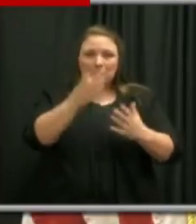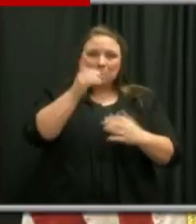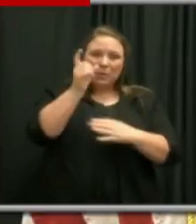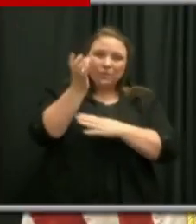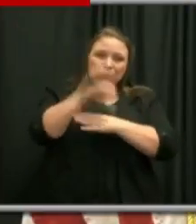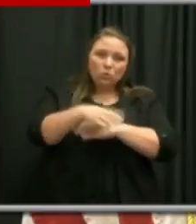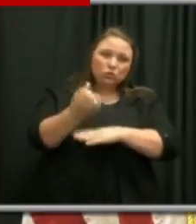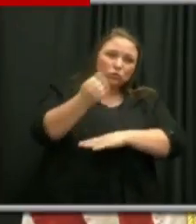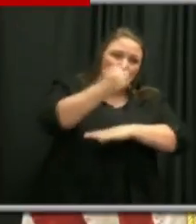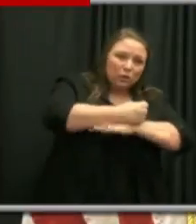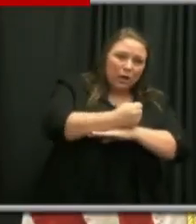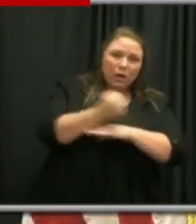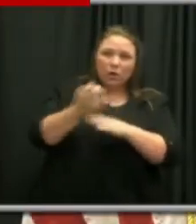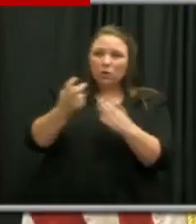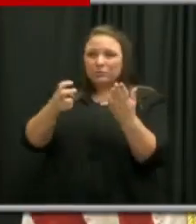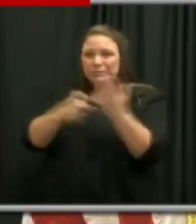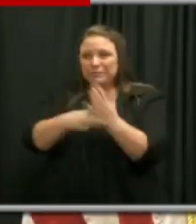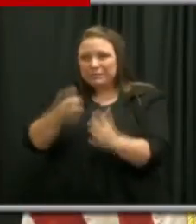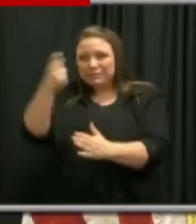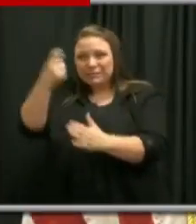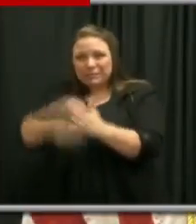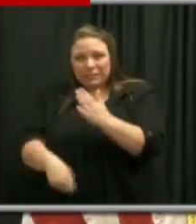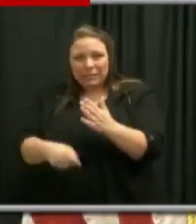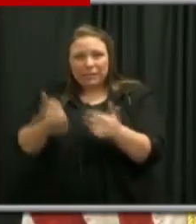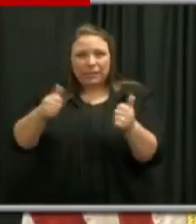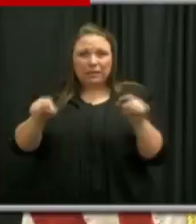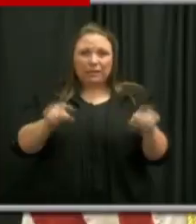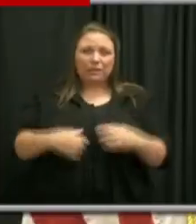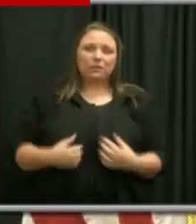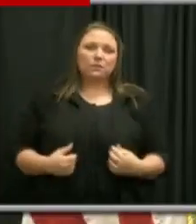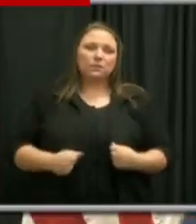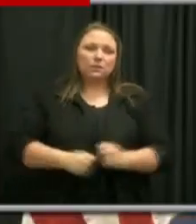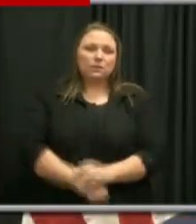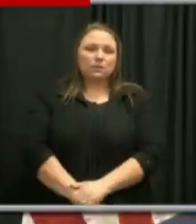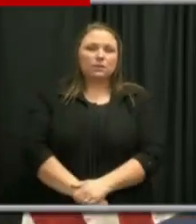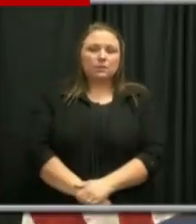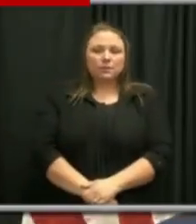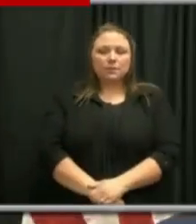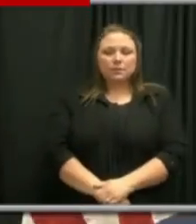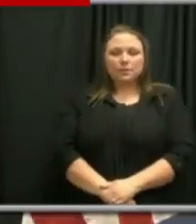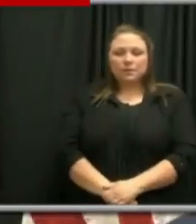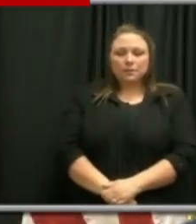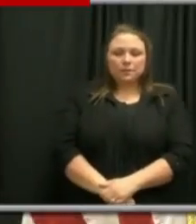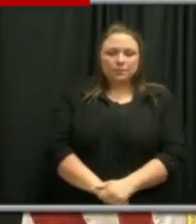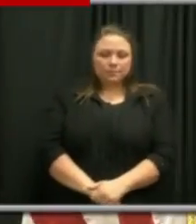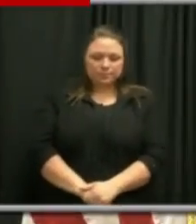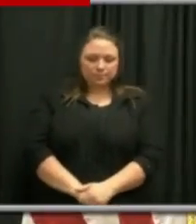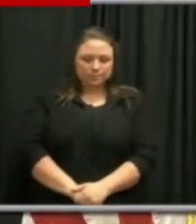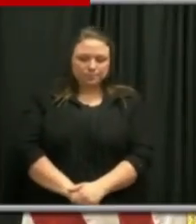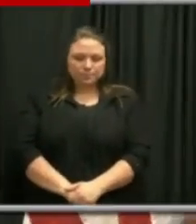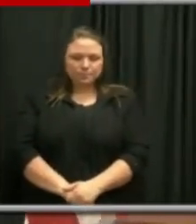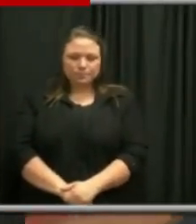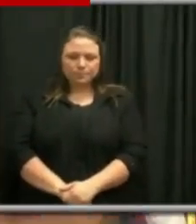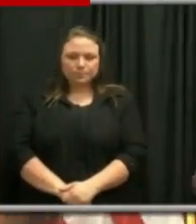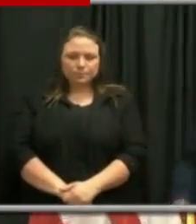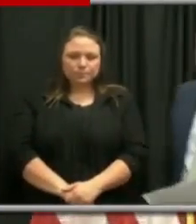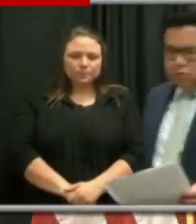new businesses or issue fines. Thank you, Jeremy. Dr. Caldwell.